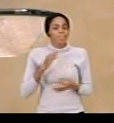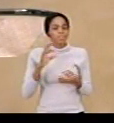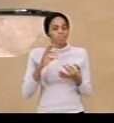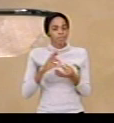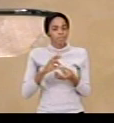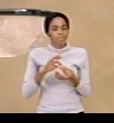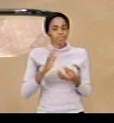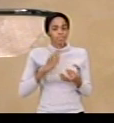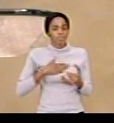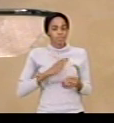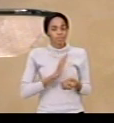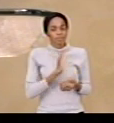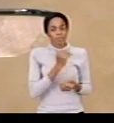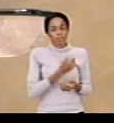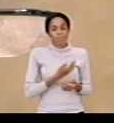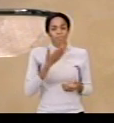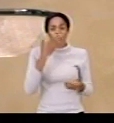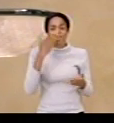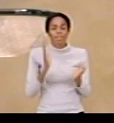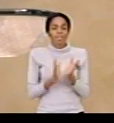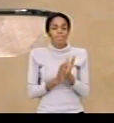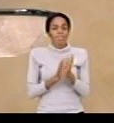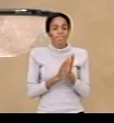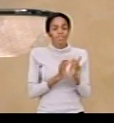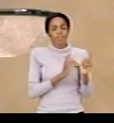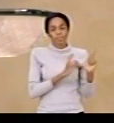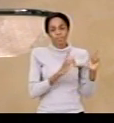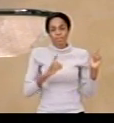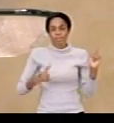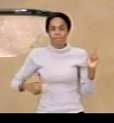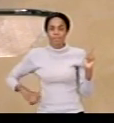my soul. Praise the